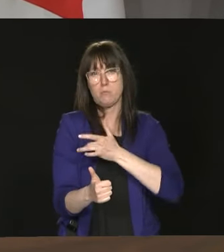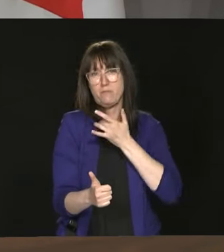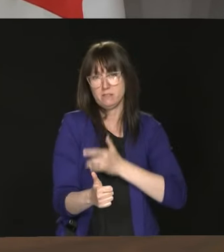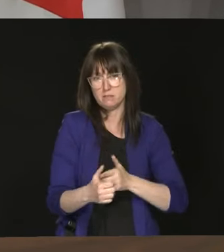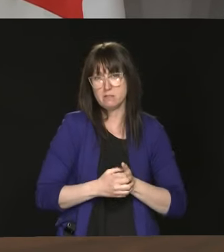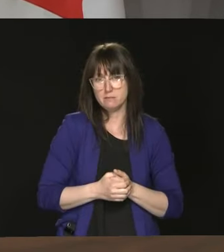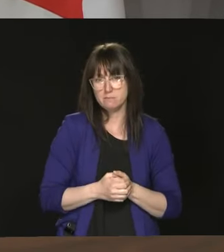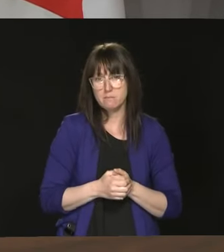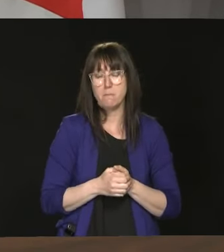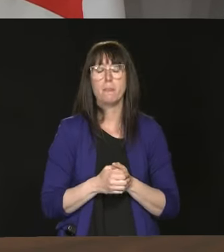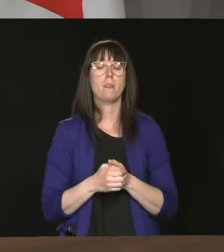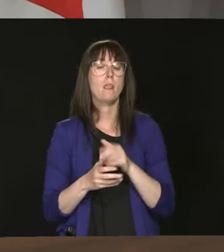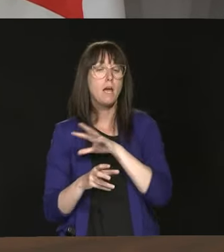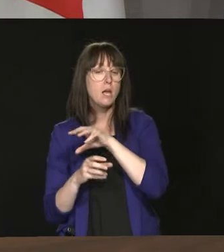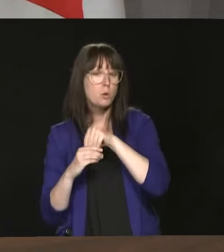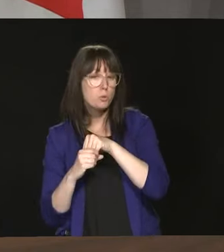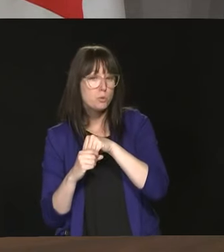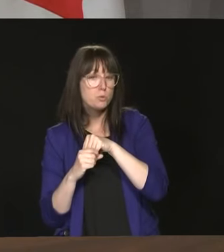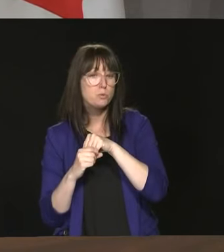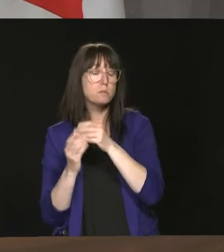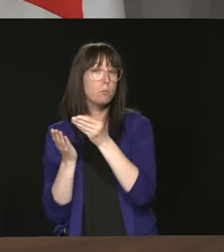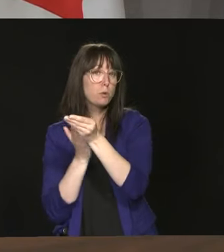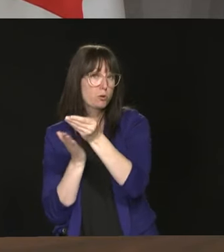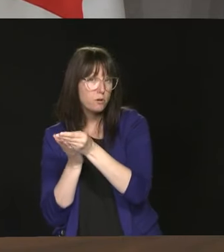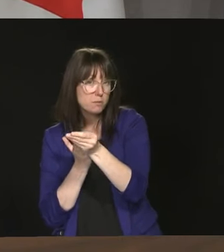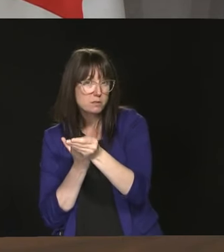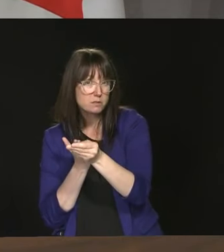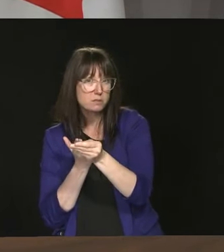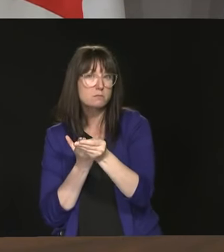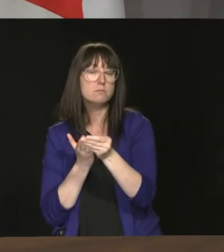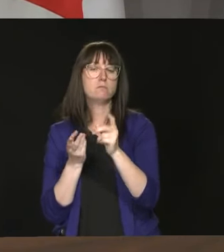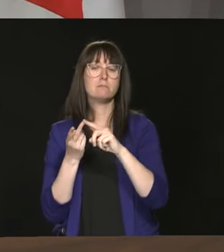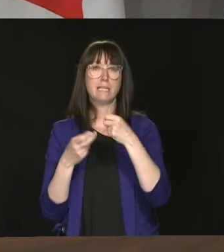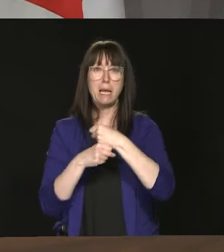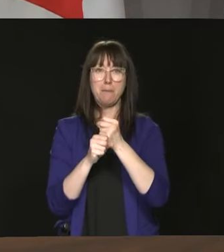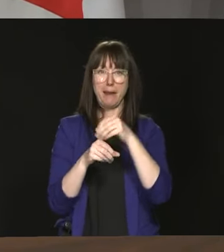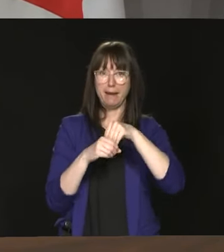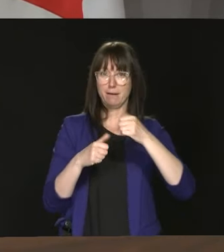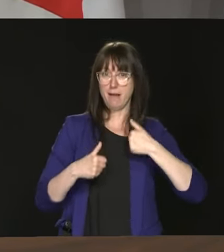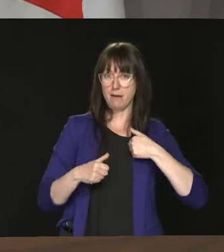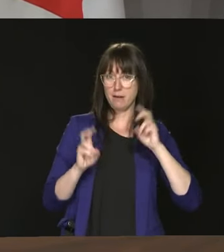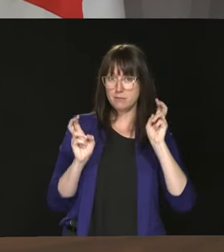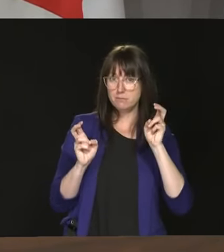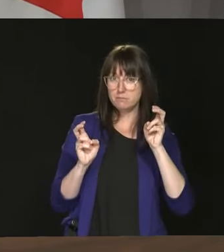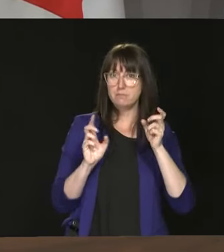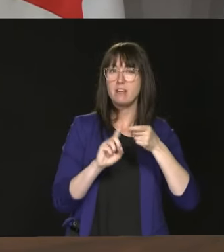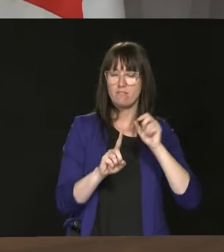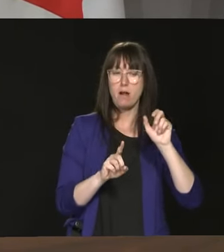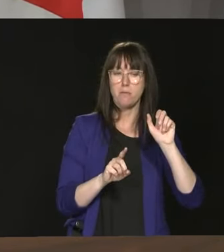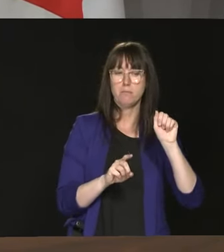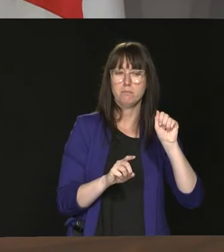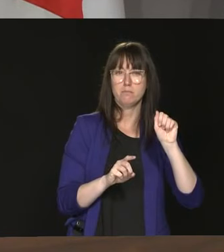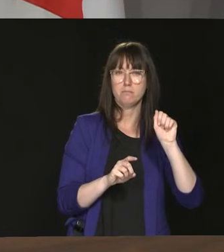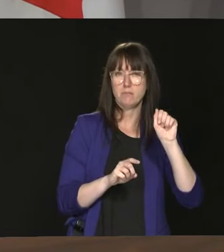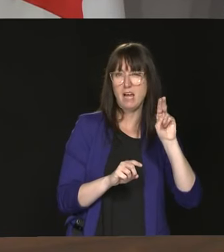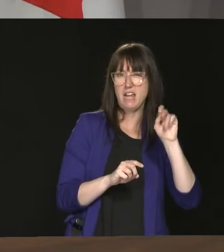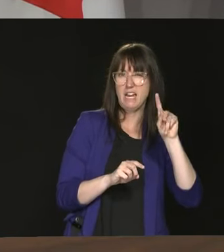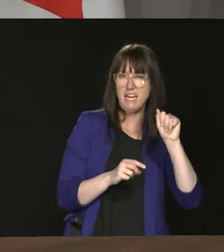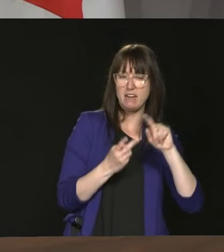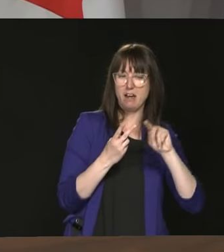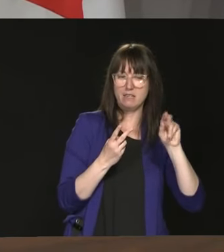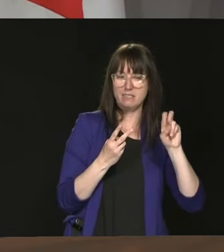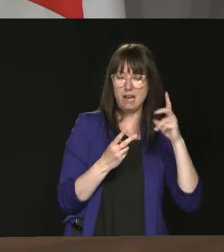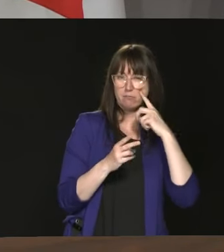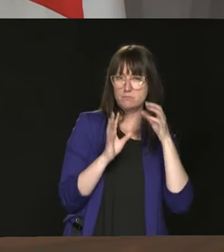to, the procurement work and the Made in Canada work we've heard about from Anita and Nav just now. It also includes some